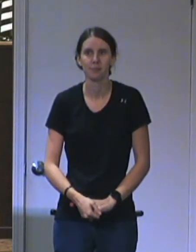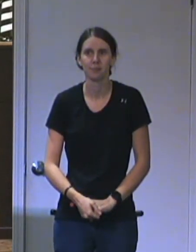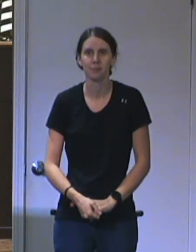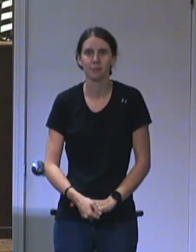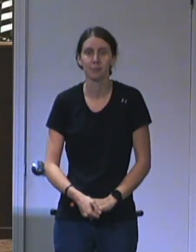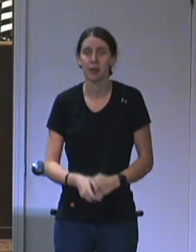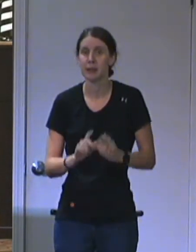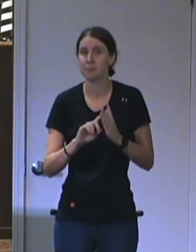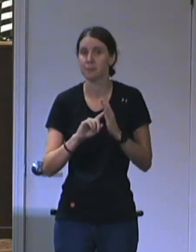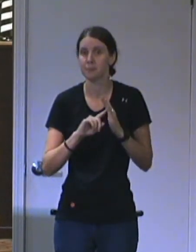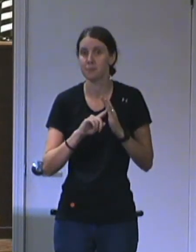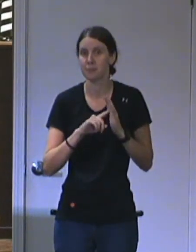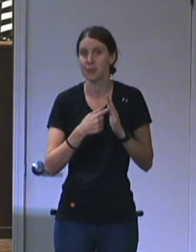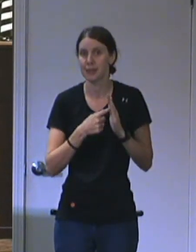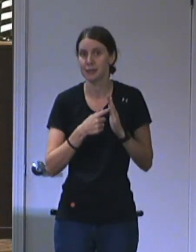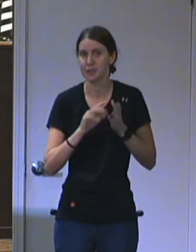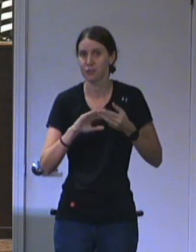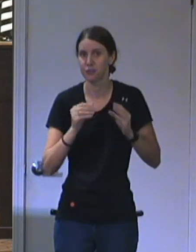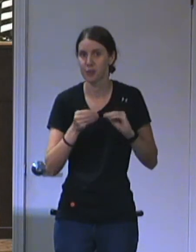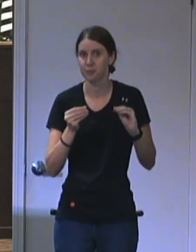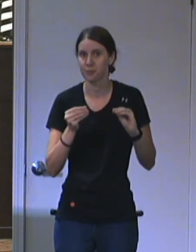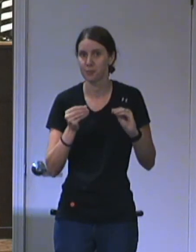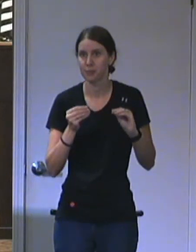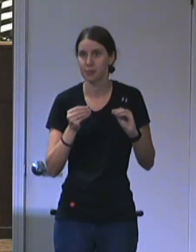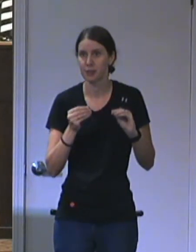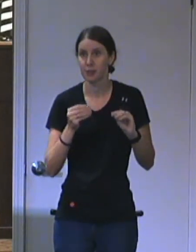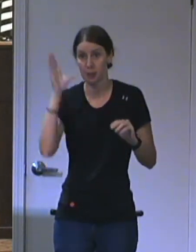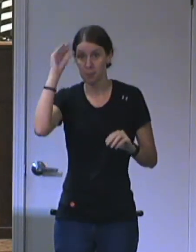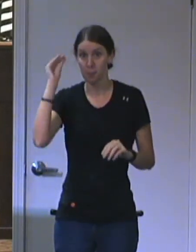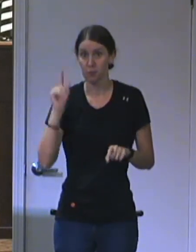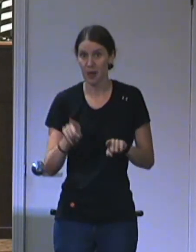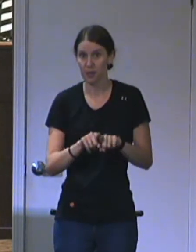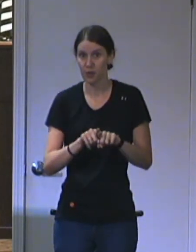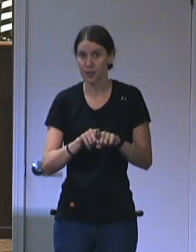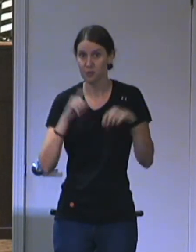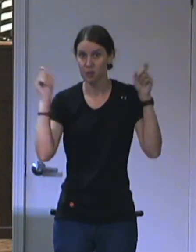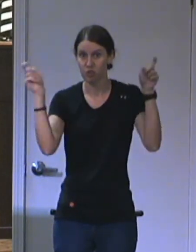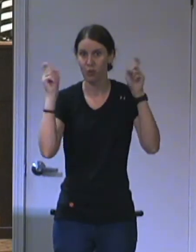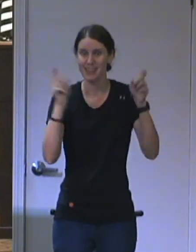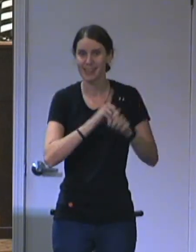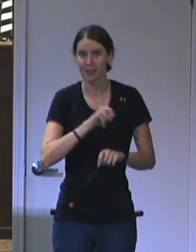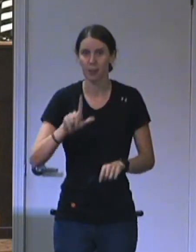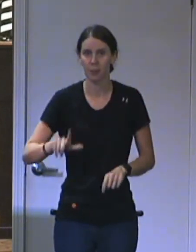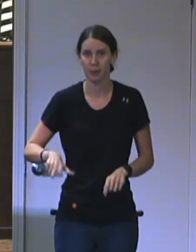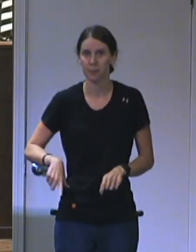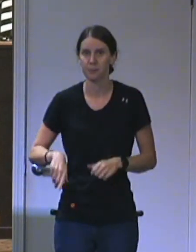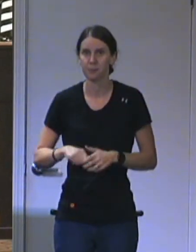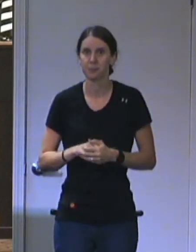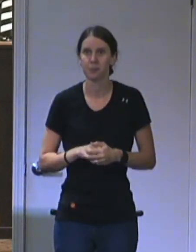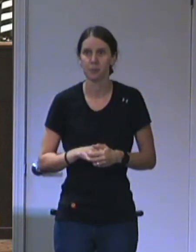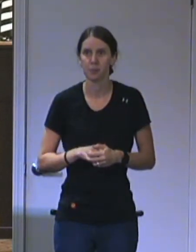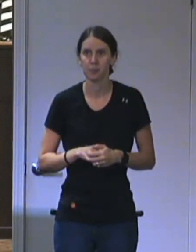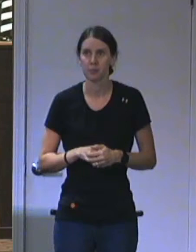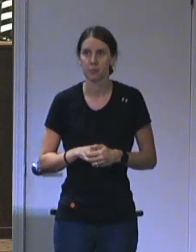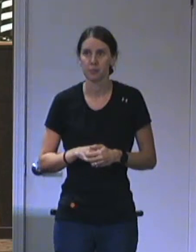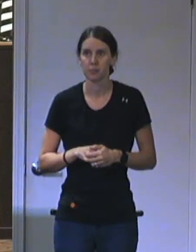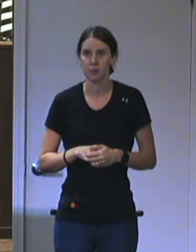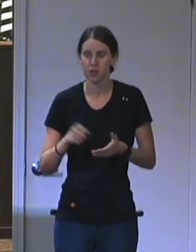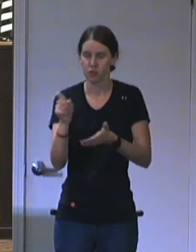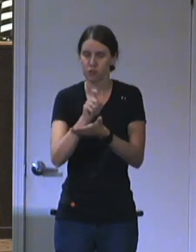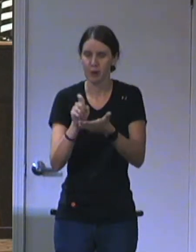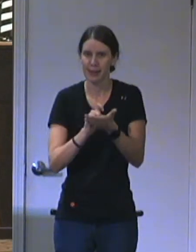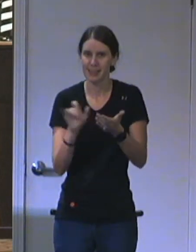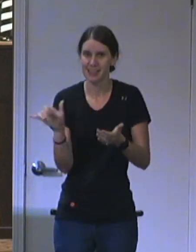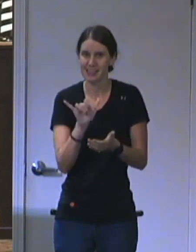Where it begins, it says, finally, brethren, rejoice in the Lord. To write the same thing to